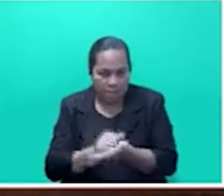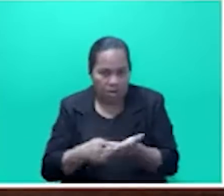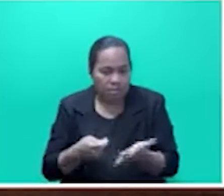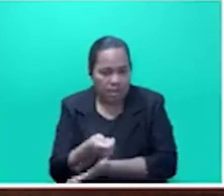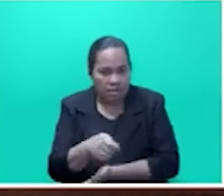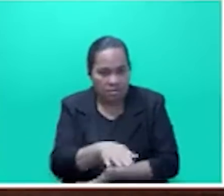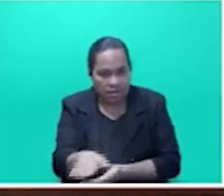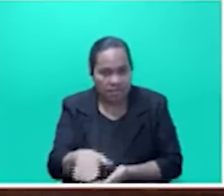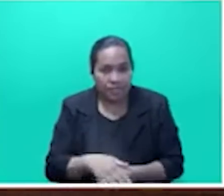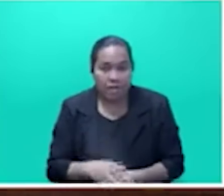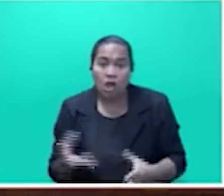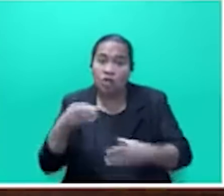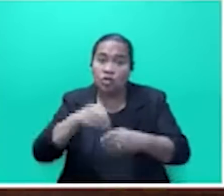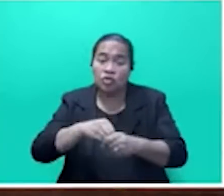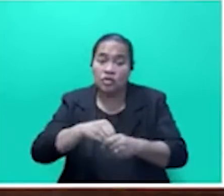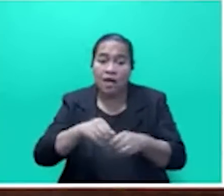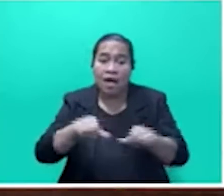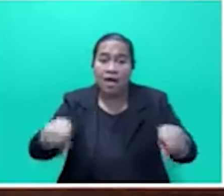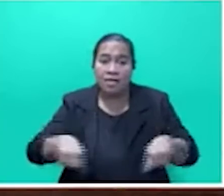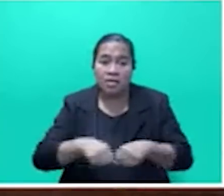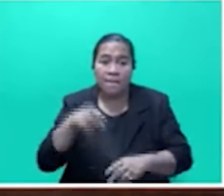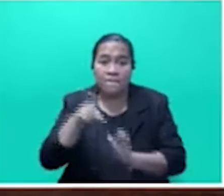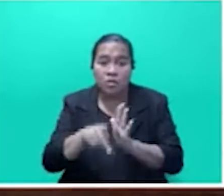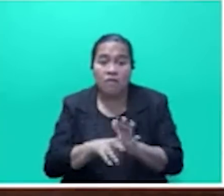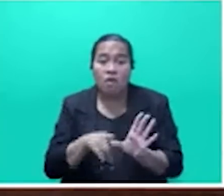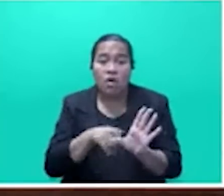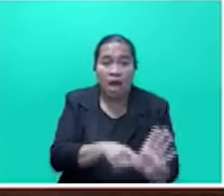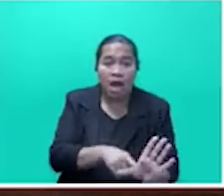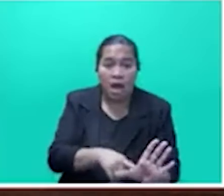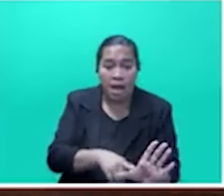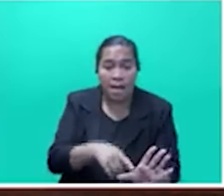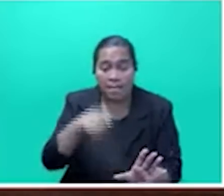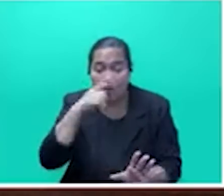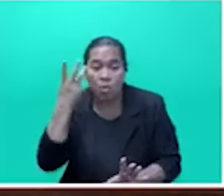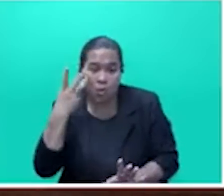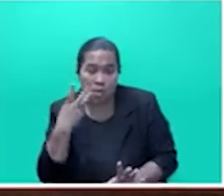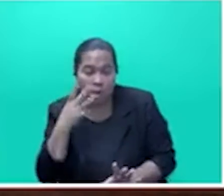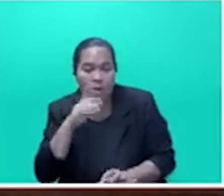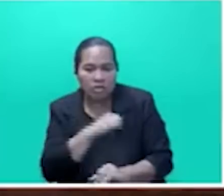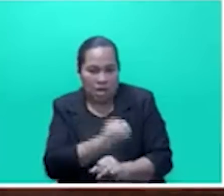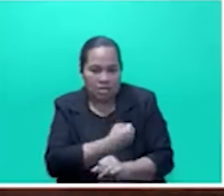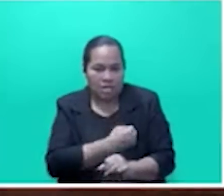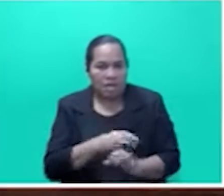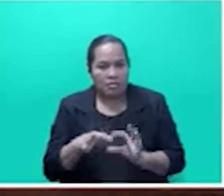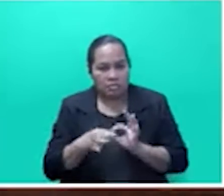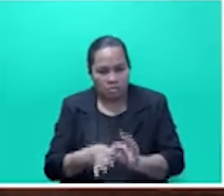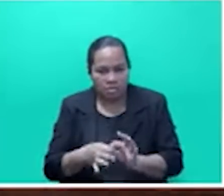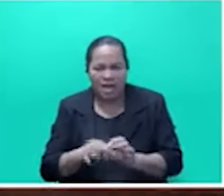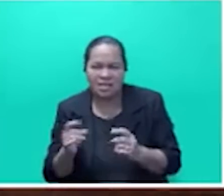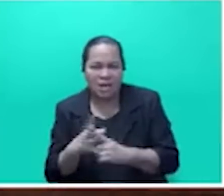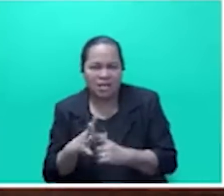Inclusive agricultural policies for young people and women will be strengthened along with development of specific